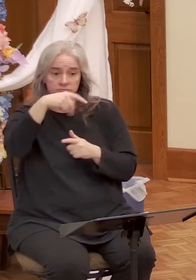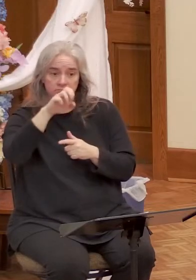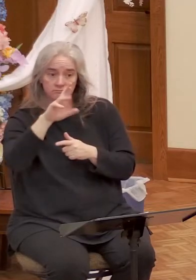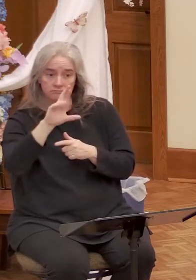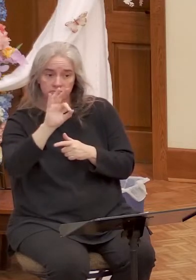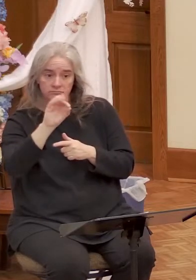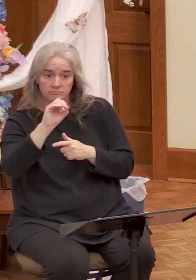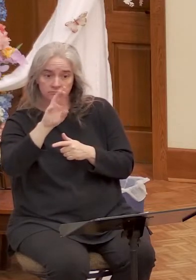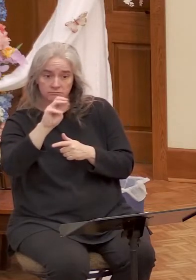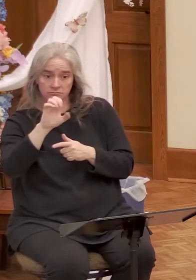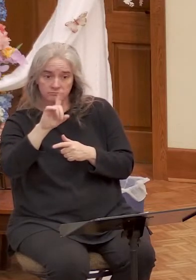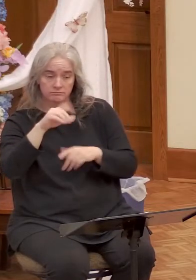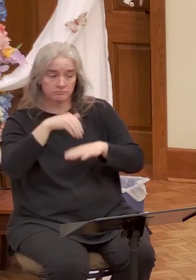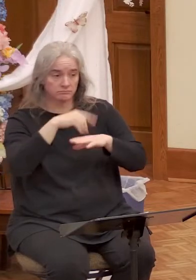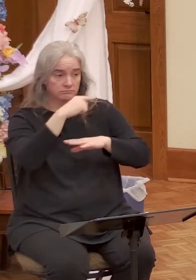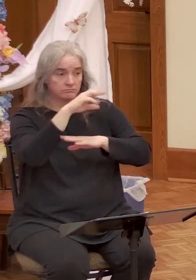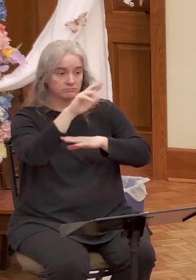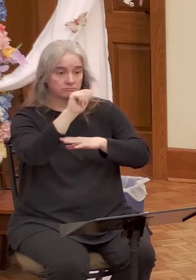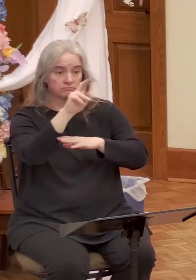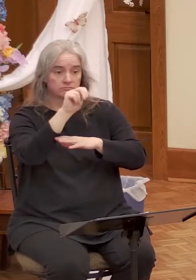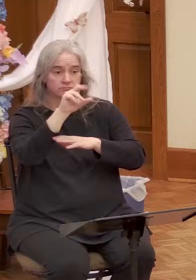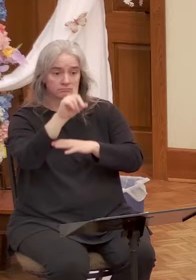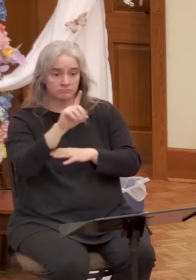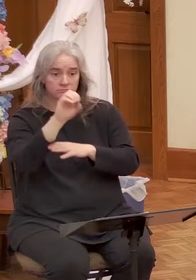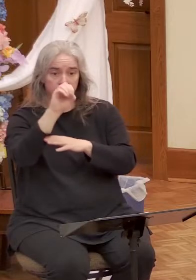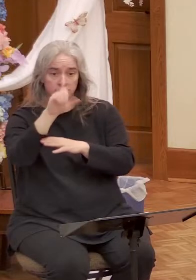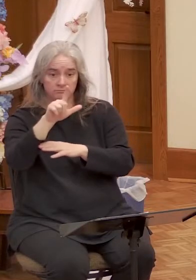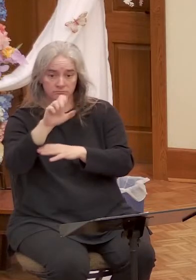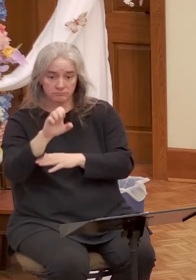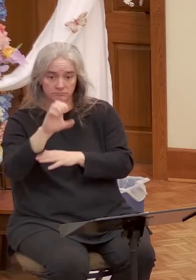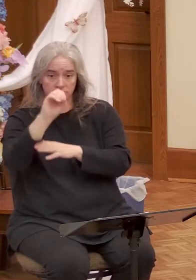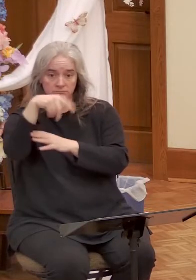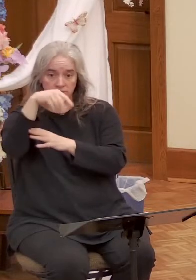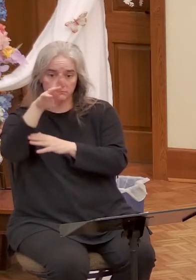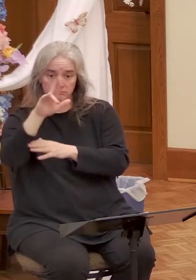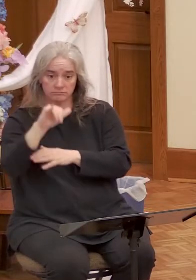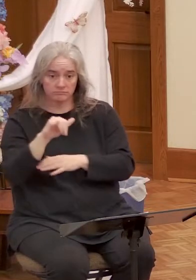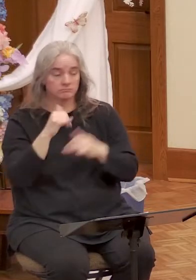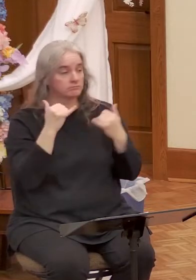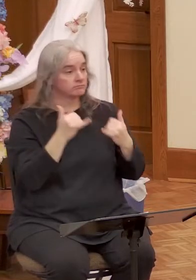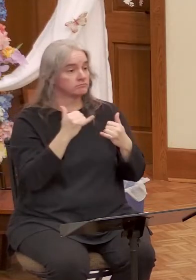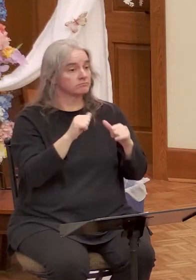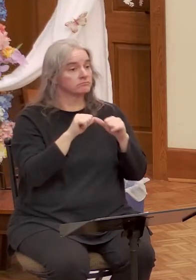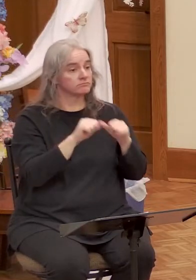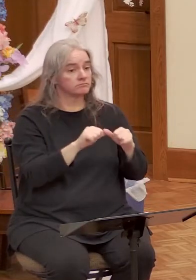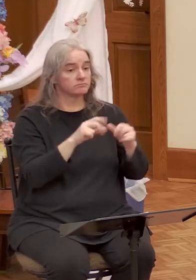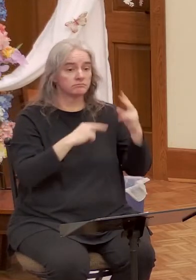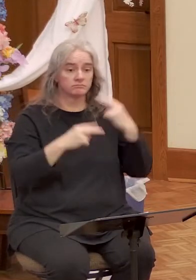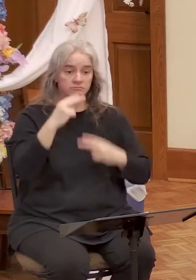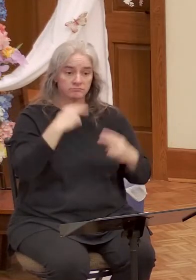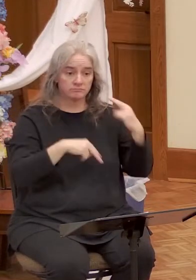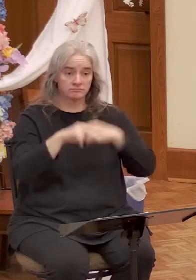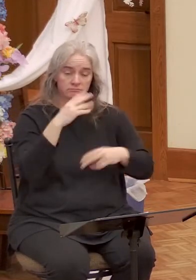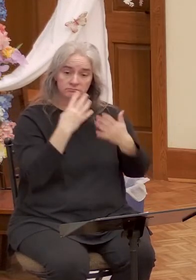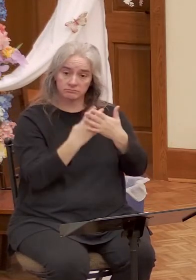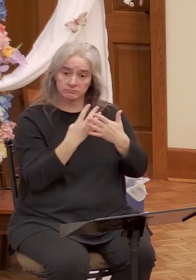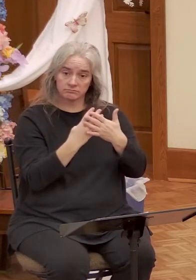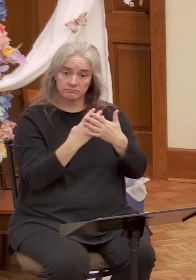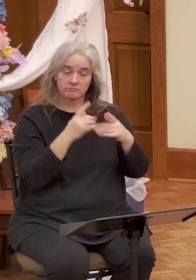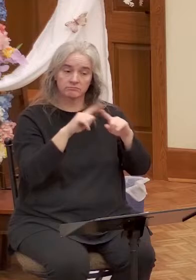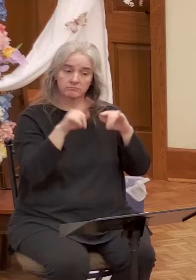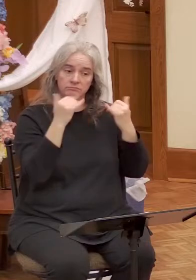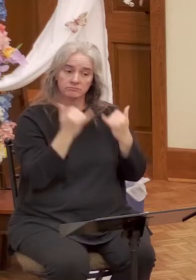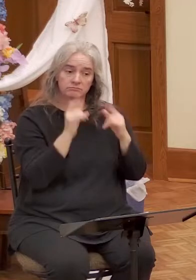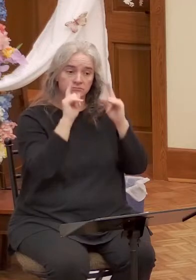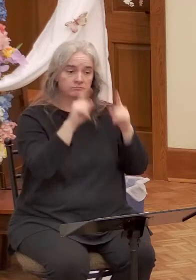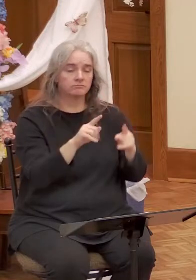Now Jelly Roll visits the prisons still, But this time he visits speaking words of hope